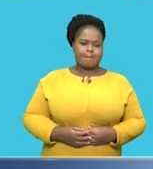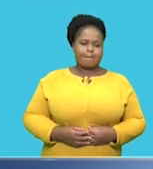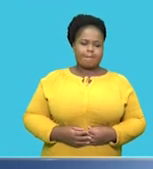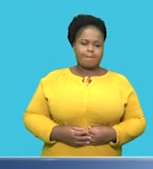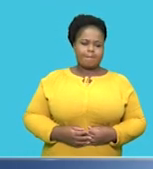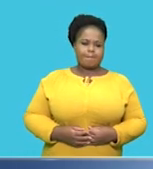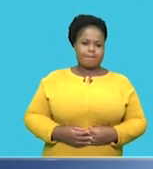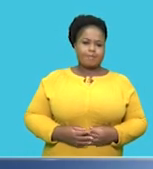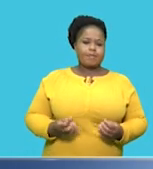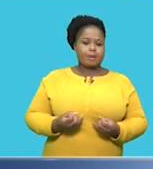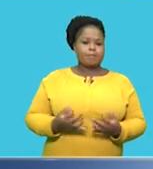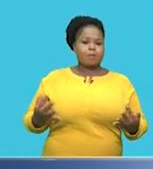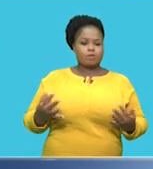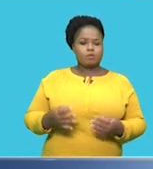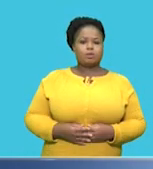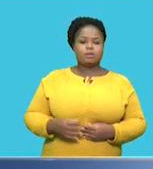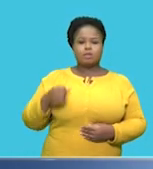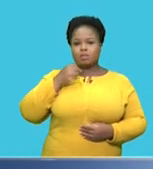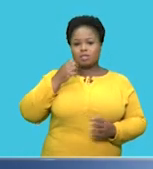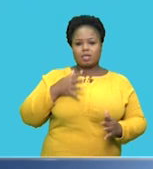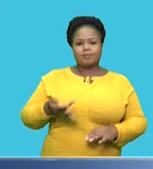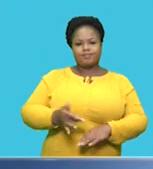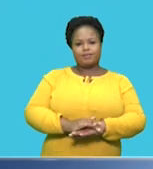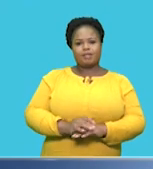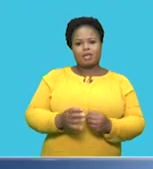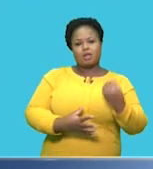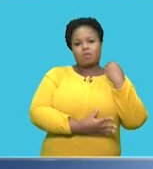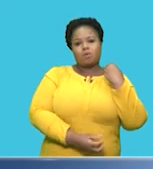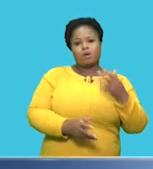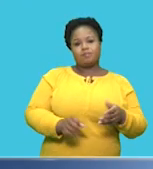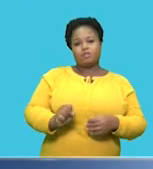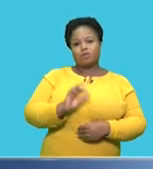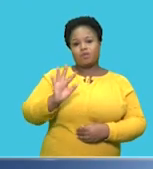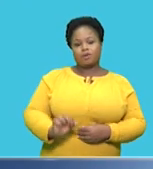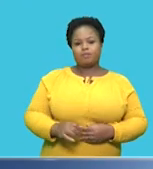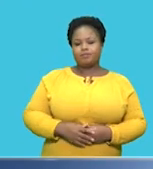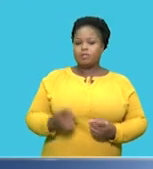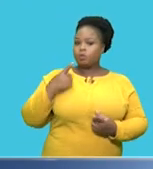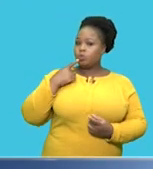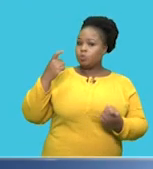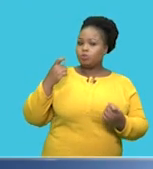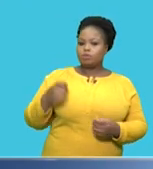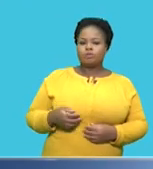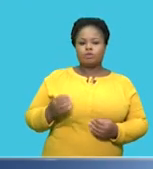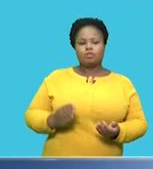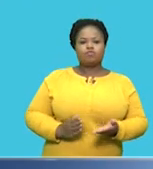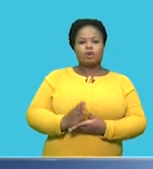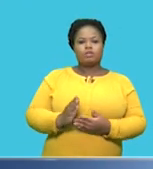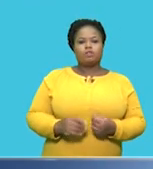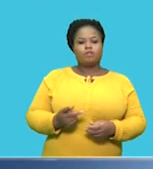Most musicians die poor in South Africa, and this complaint relates to the right of producers